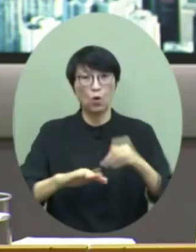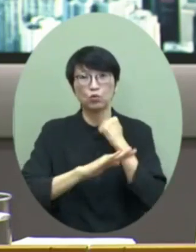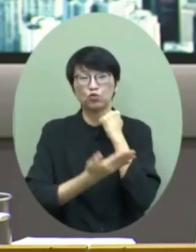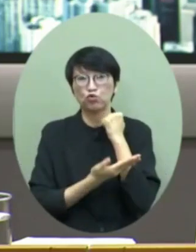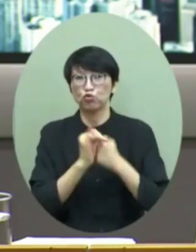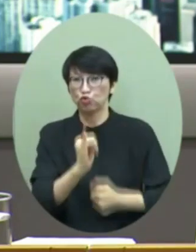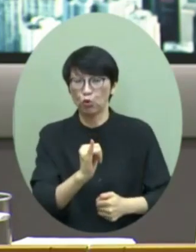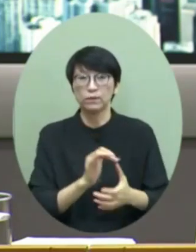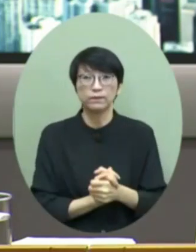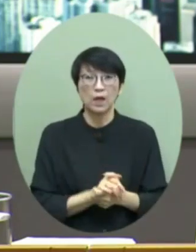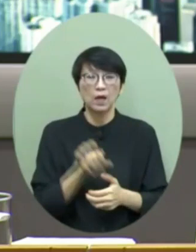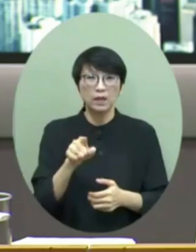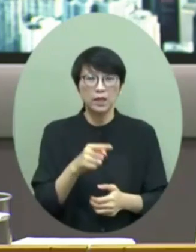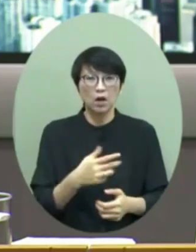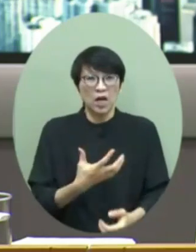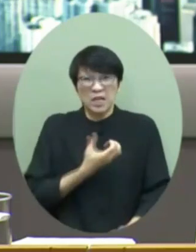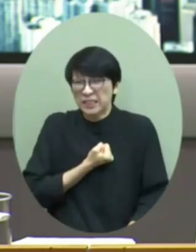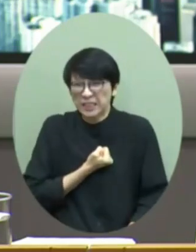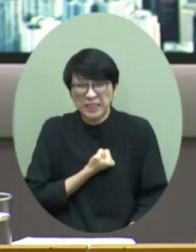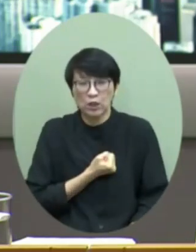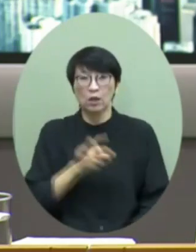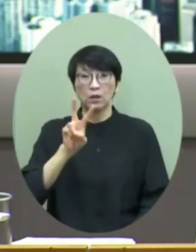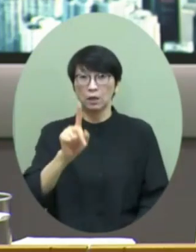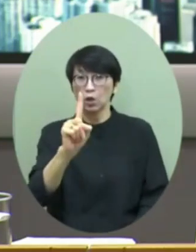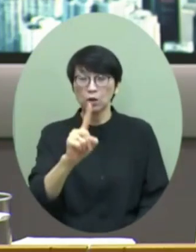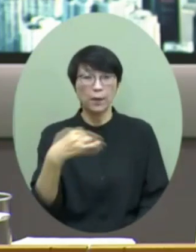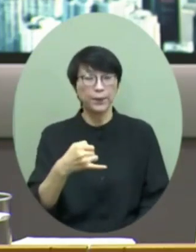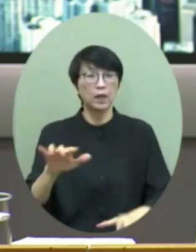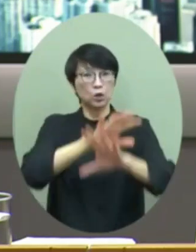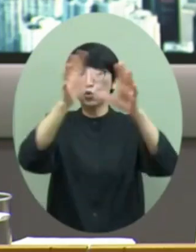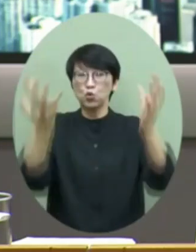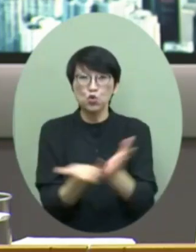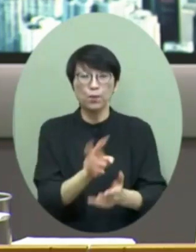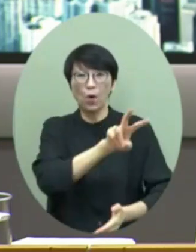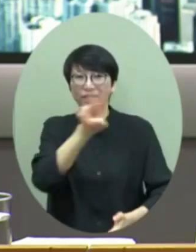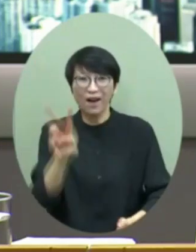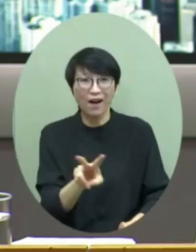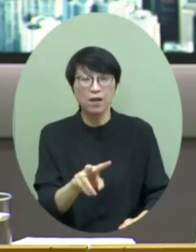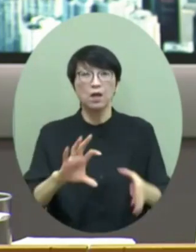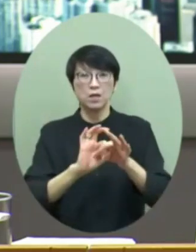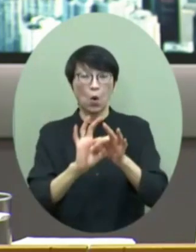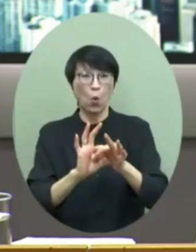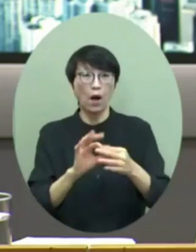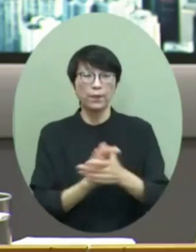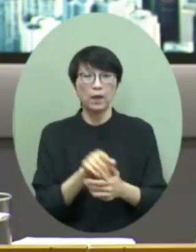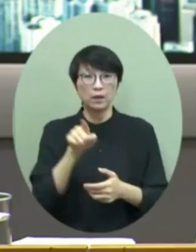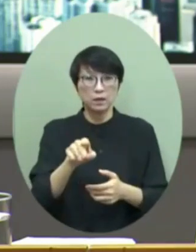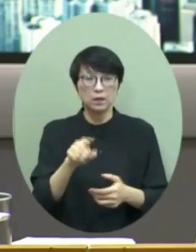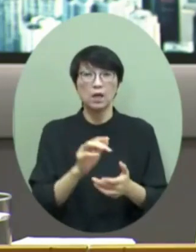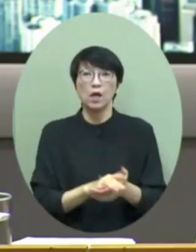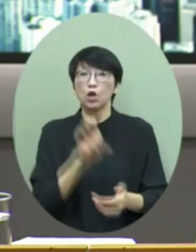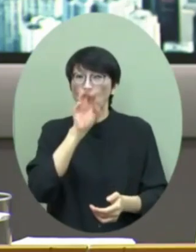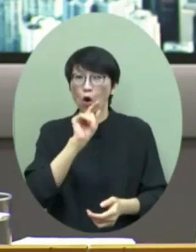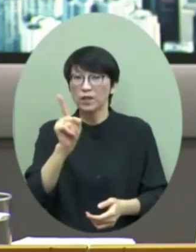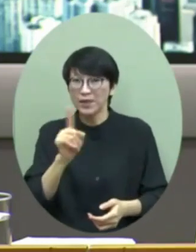be caught for collusion with a foreign country or external forces. And does that constitute hatred? We cannot just